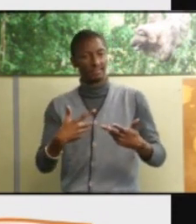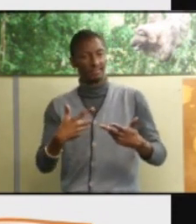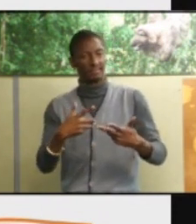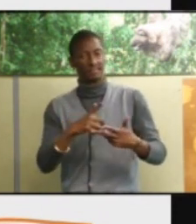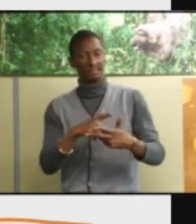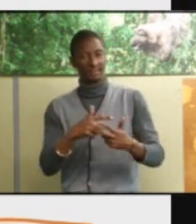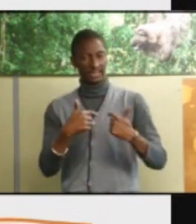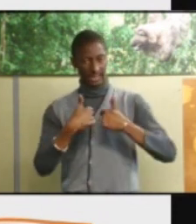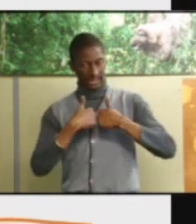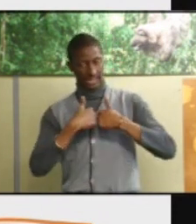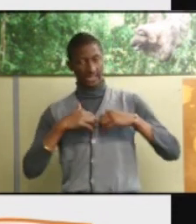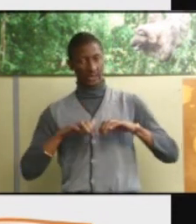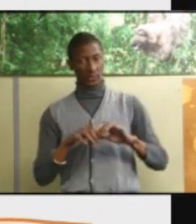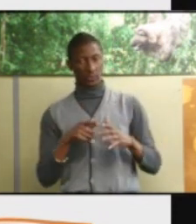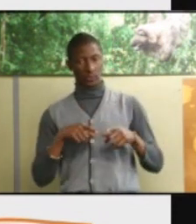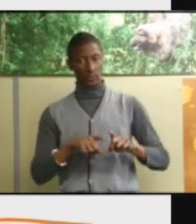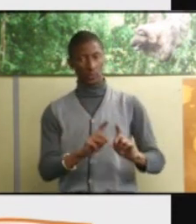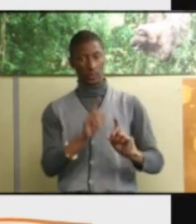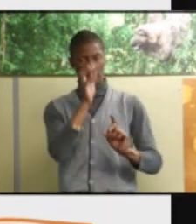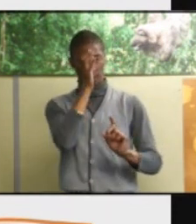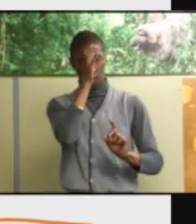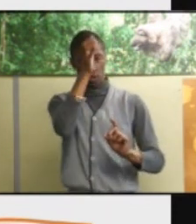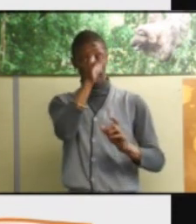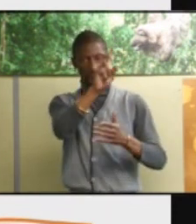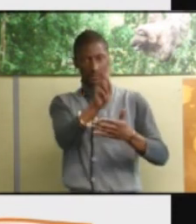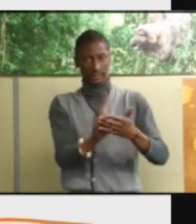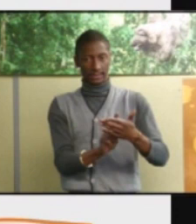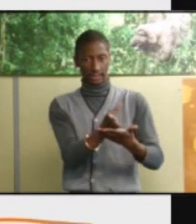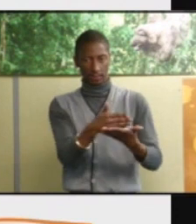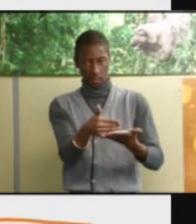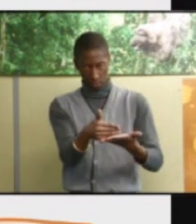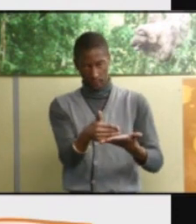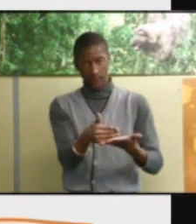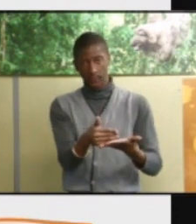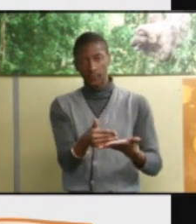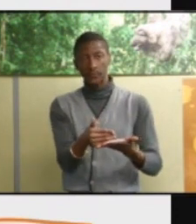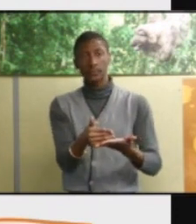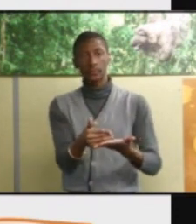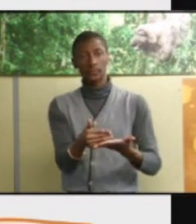I do during the concept design phase. And